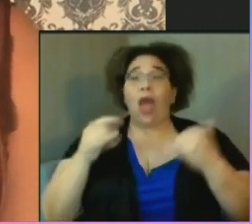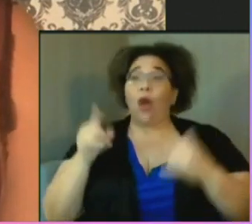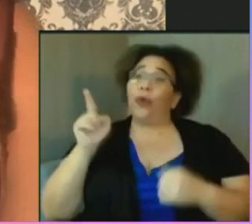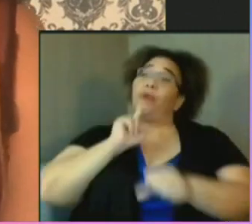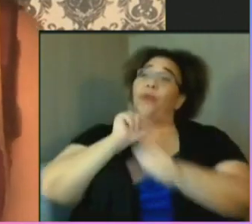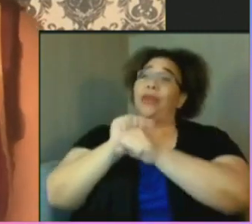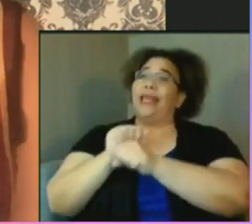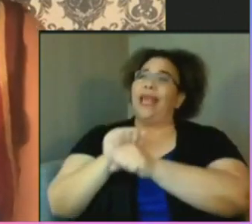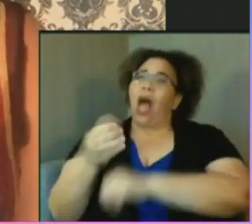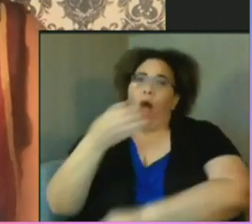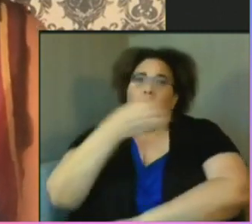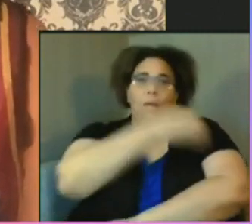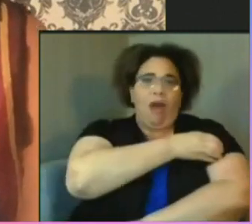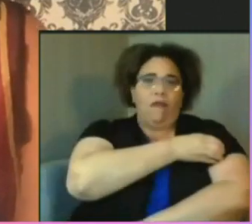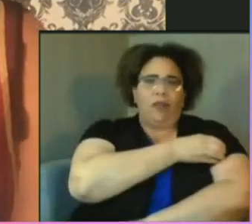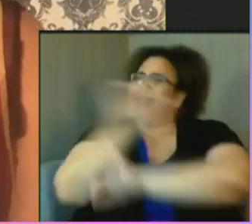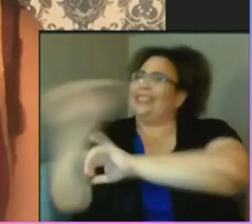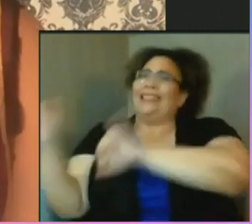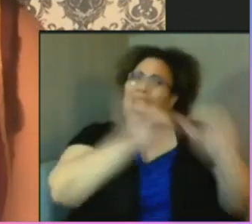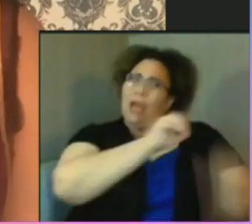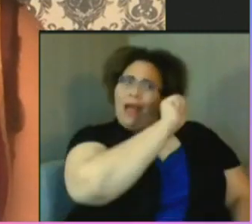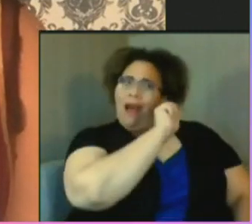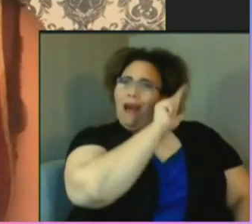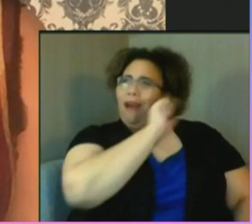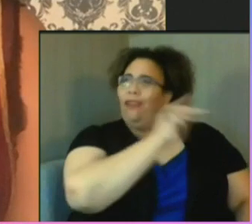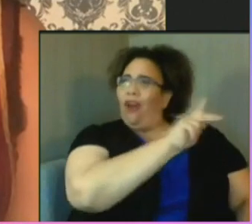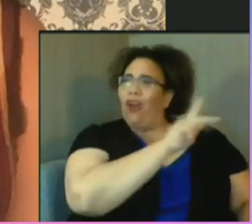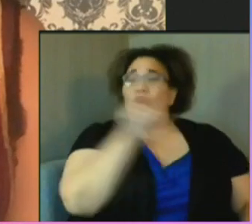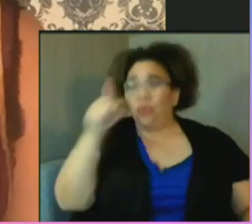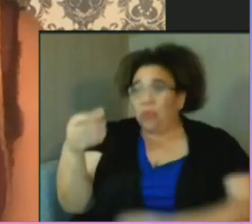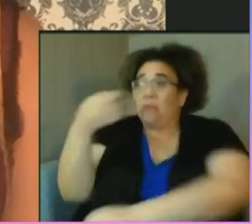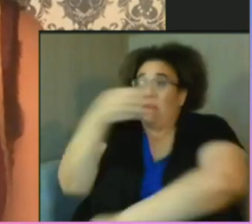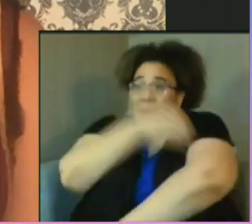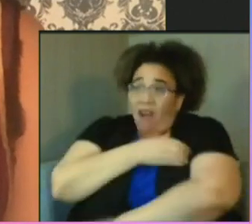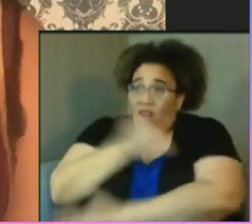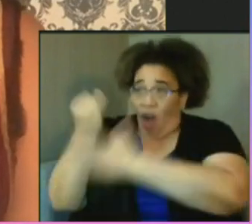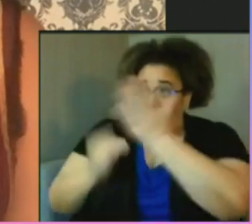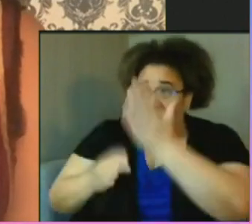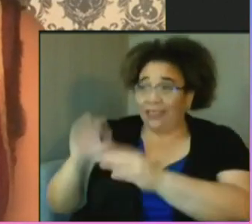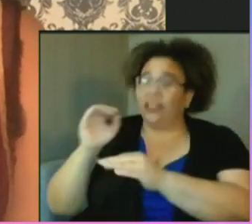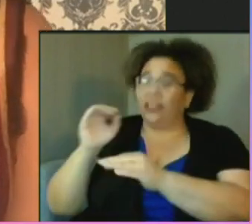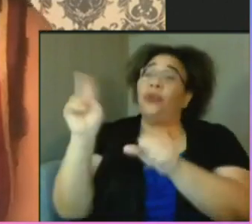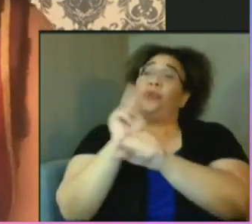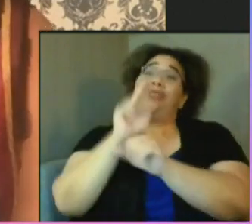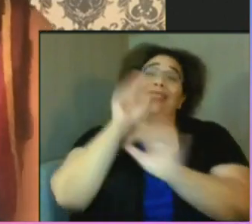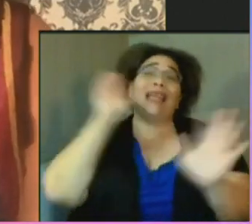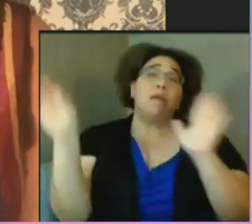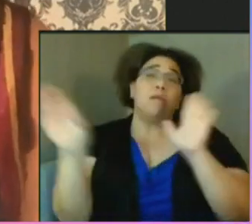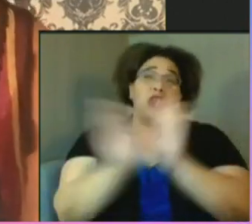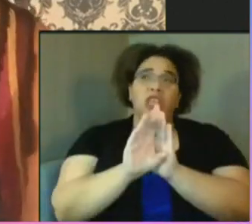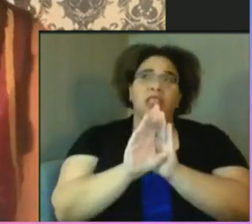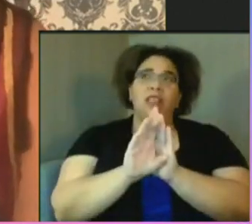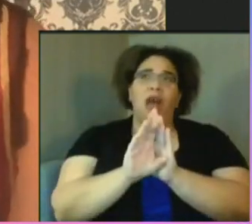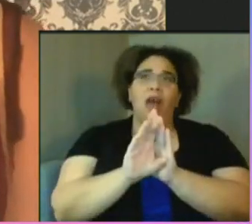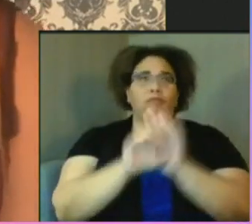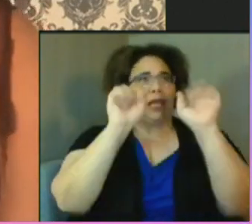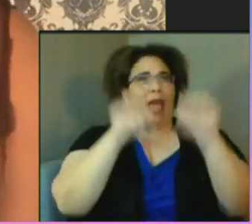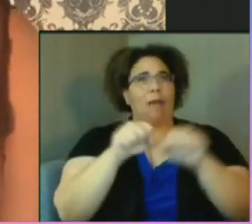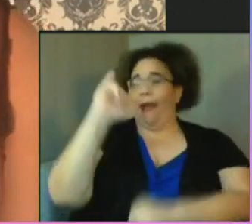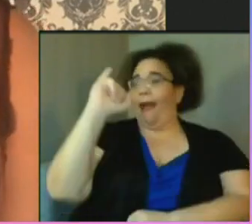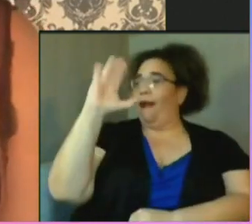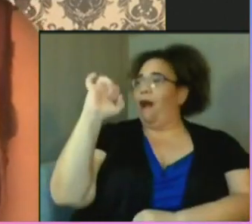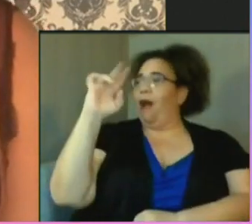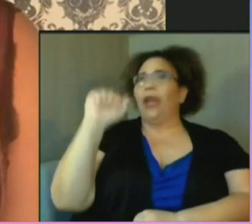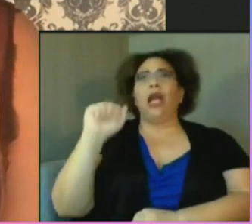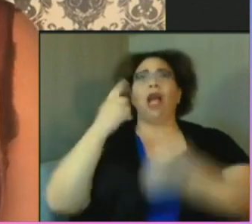powerful, again, like a very powerful artist that uses images that are iconic, quite frankly. A lot of your